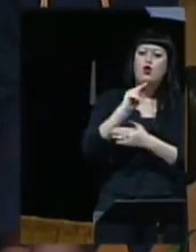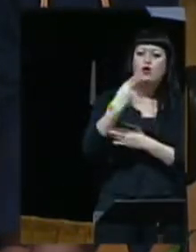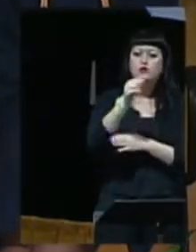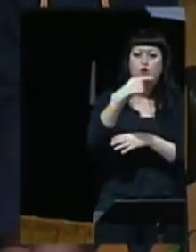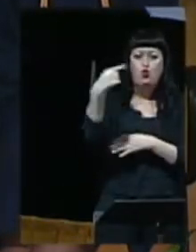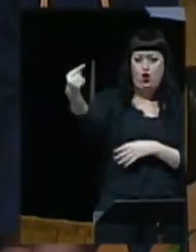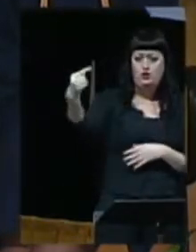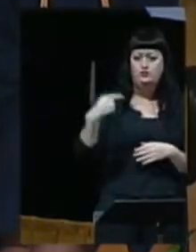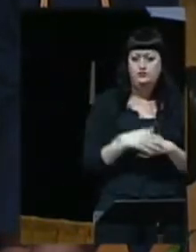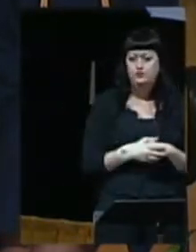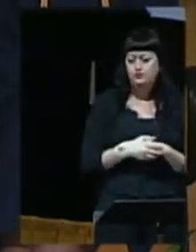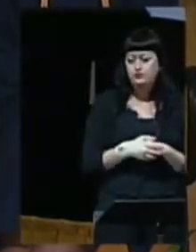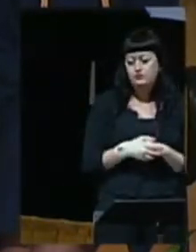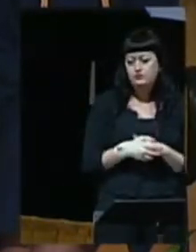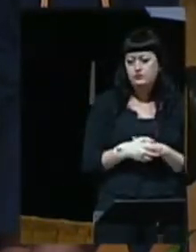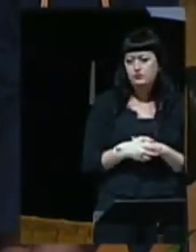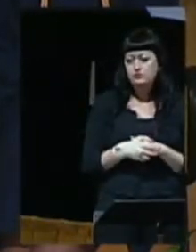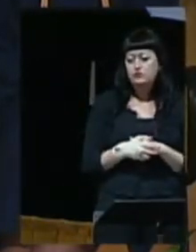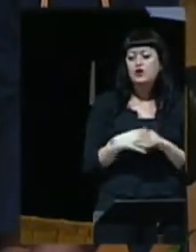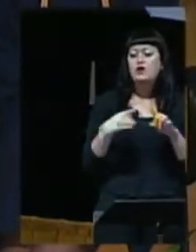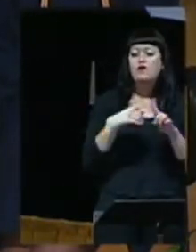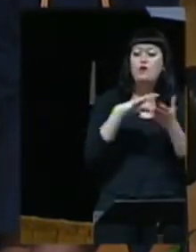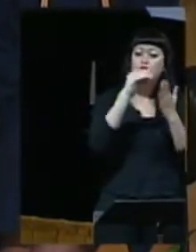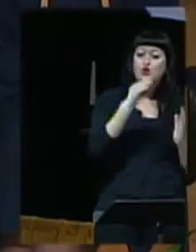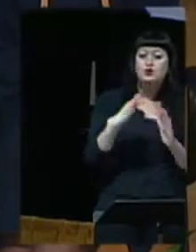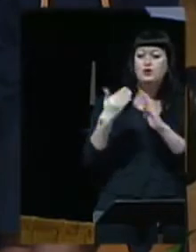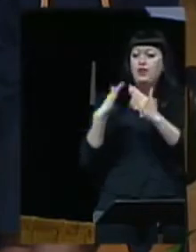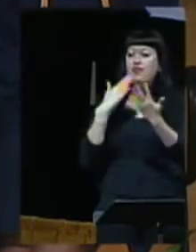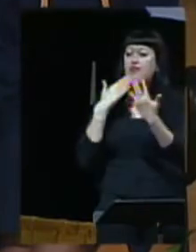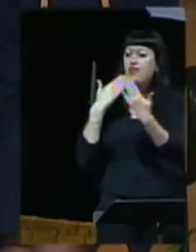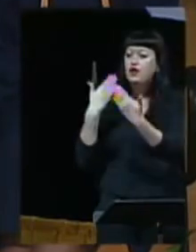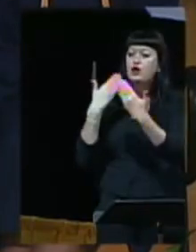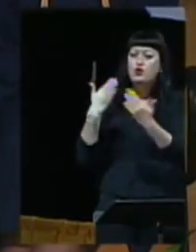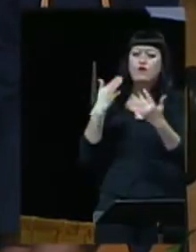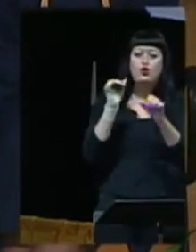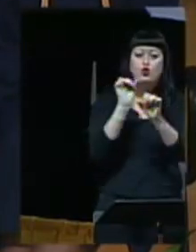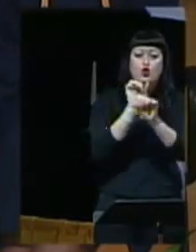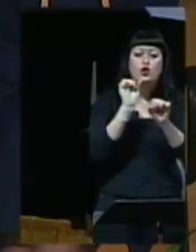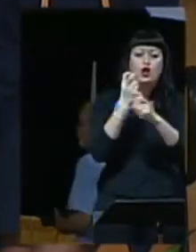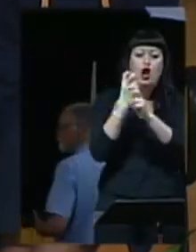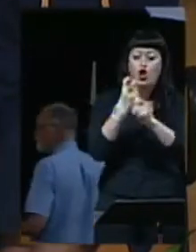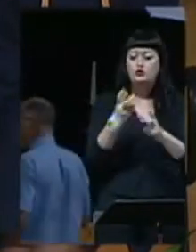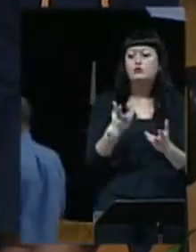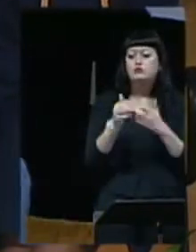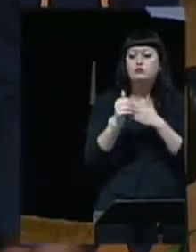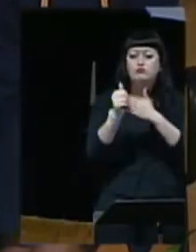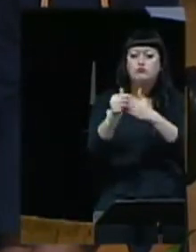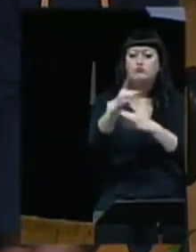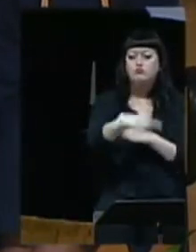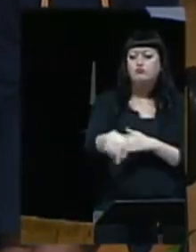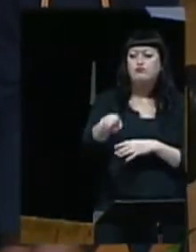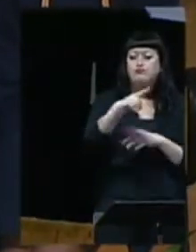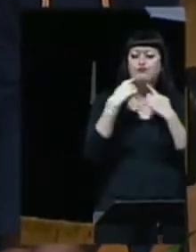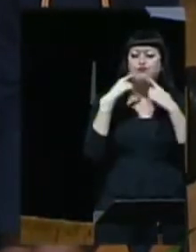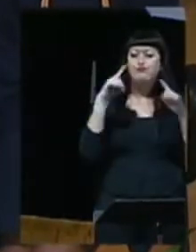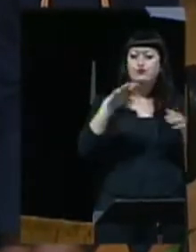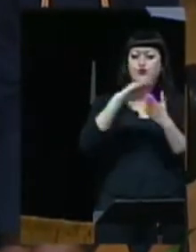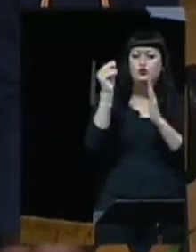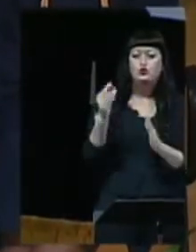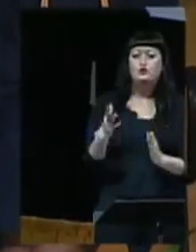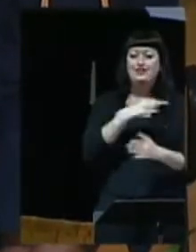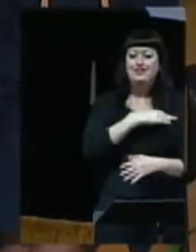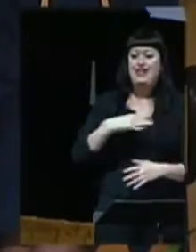On behalf of our students and community, I want to thank you for your efforts in building champions and your contributions to North High School.